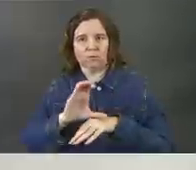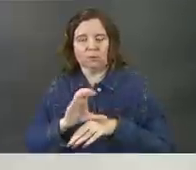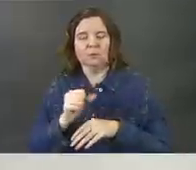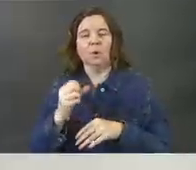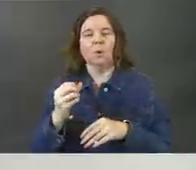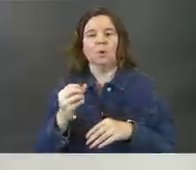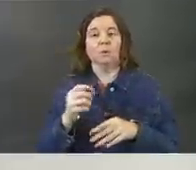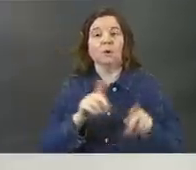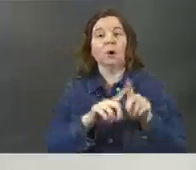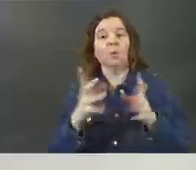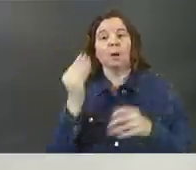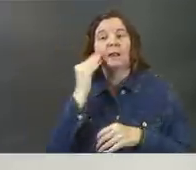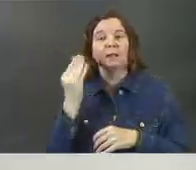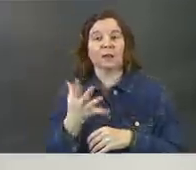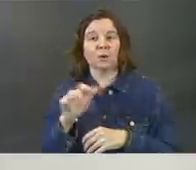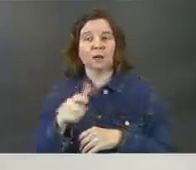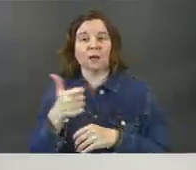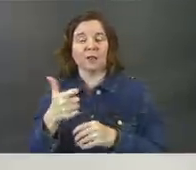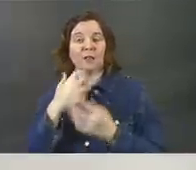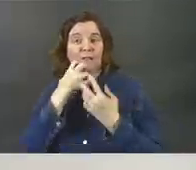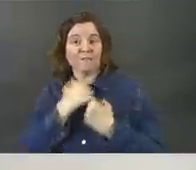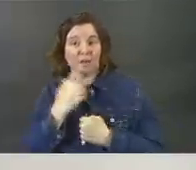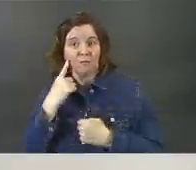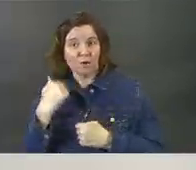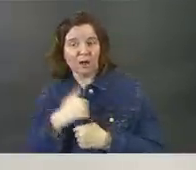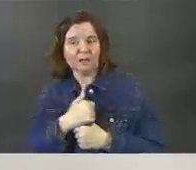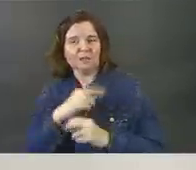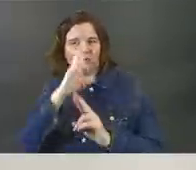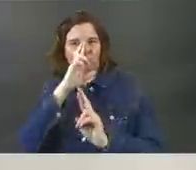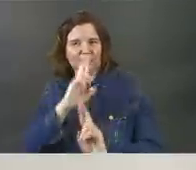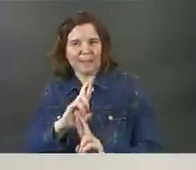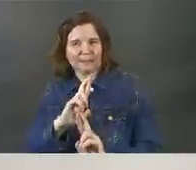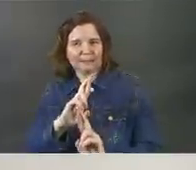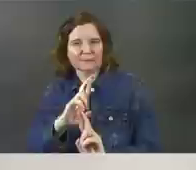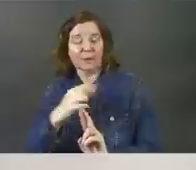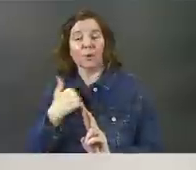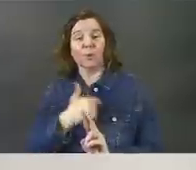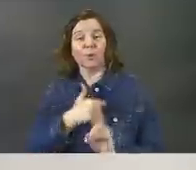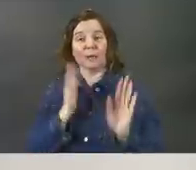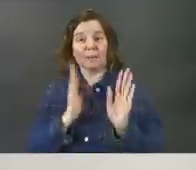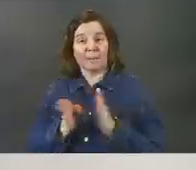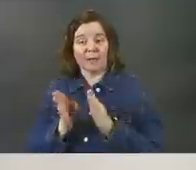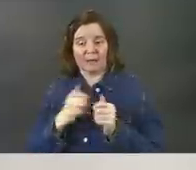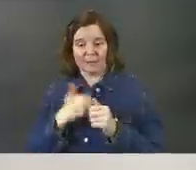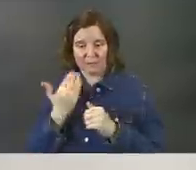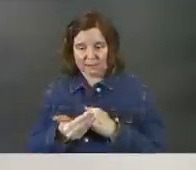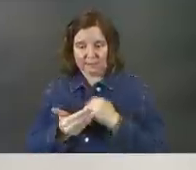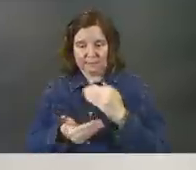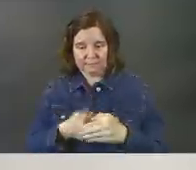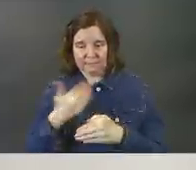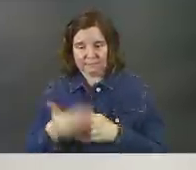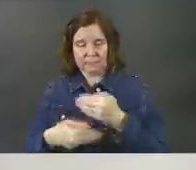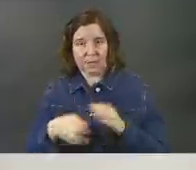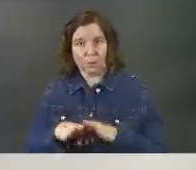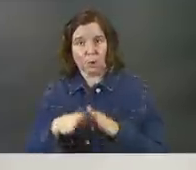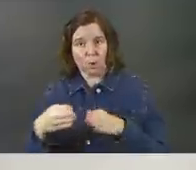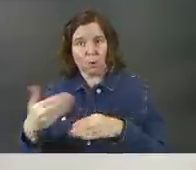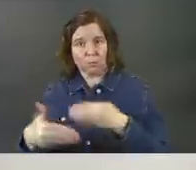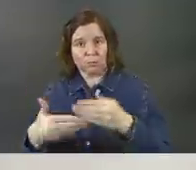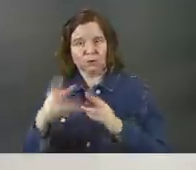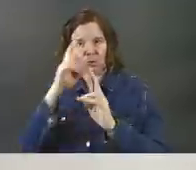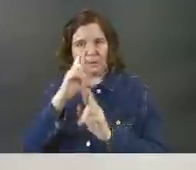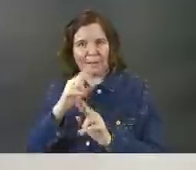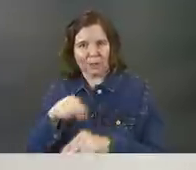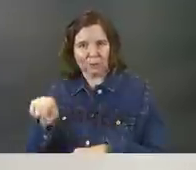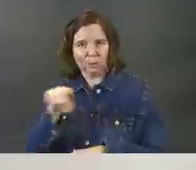So, also want to let you know, just another value for us is respect. We plan every step of the way as we reopen our church to